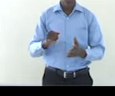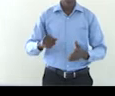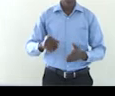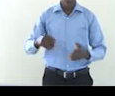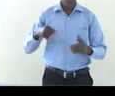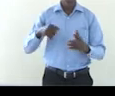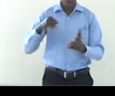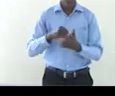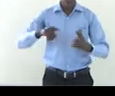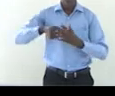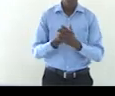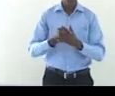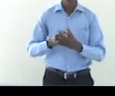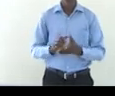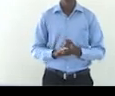already kindled.